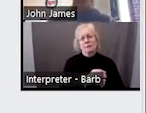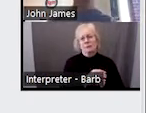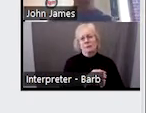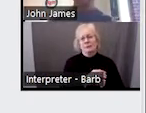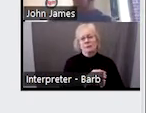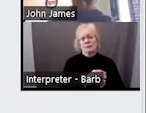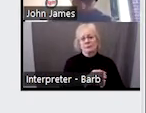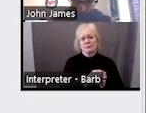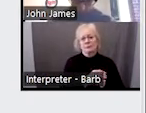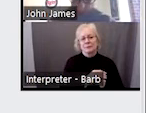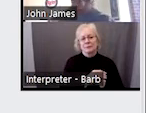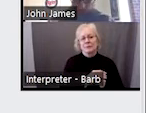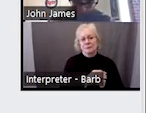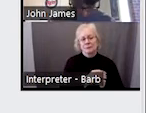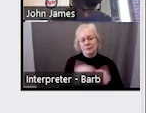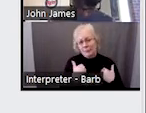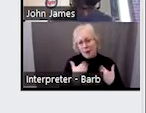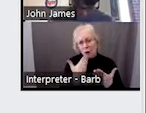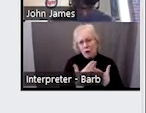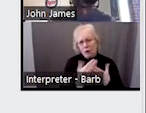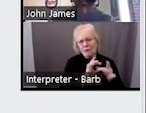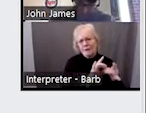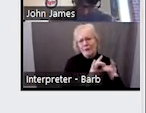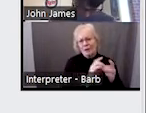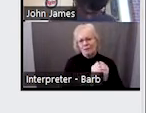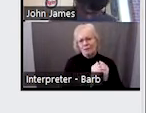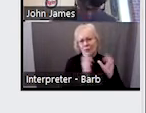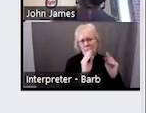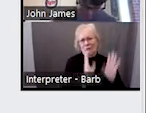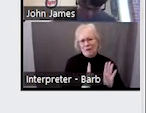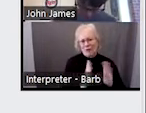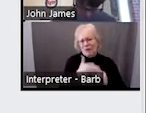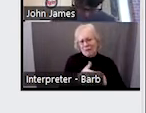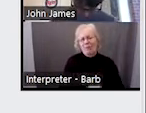and I had a good connection with my professor